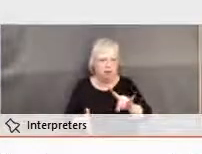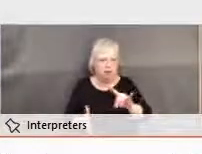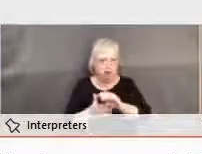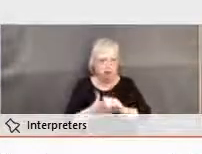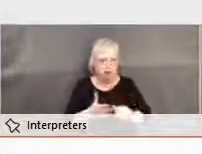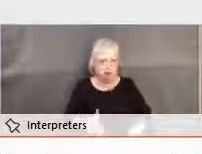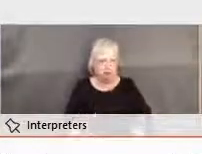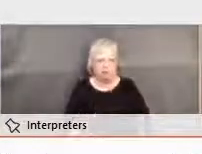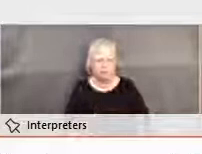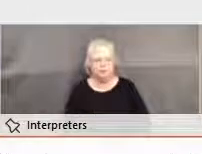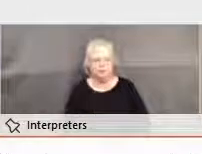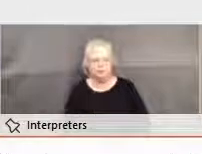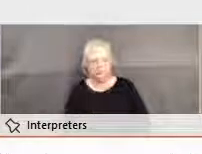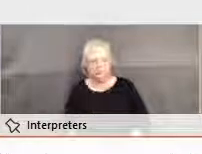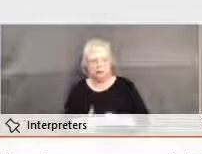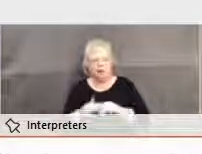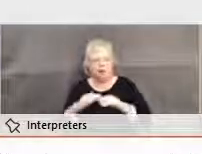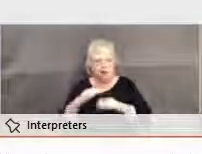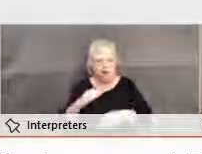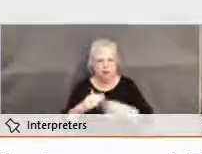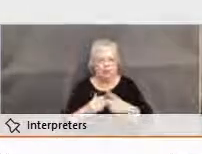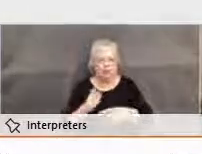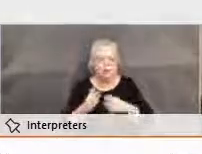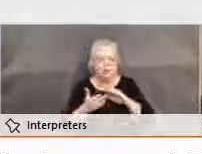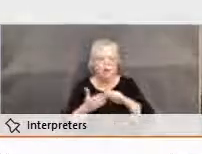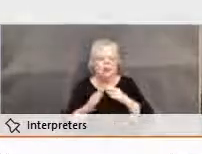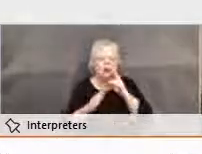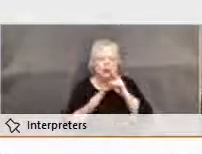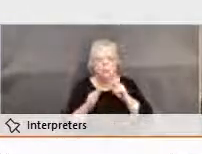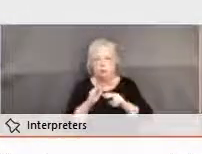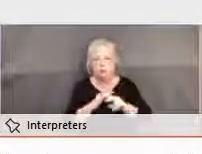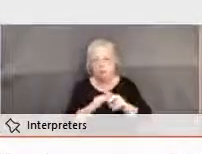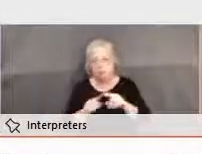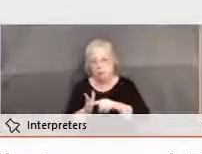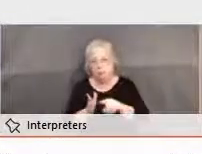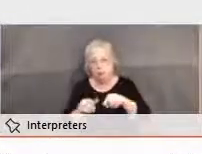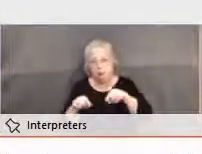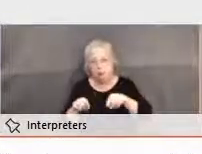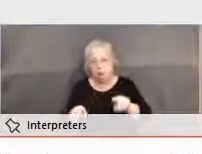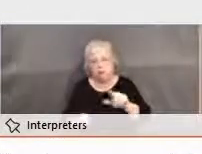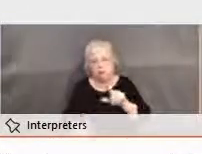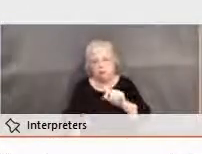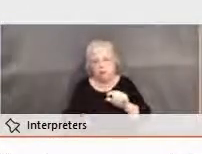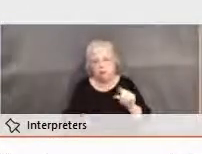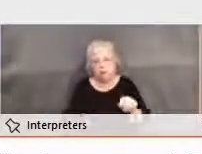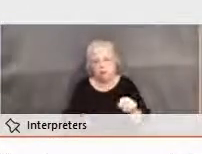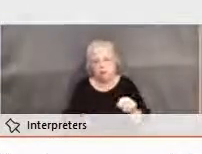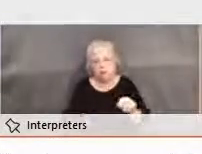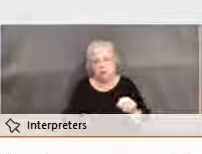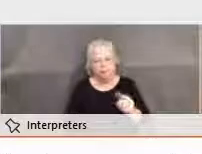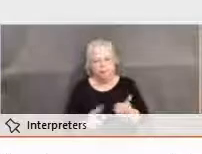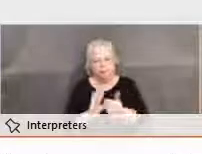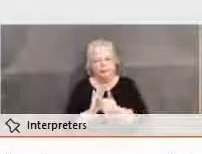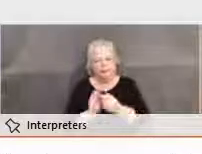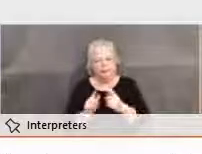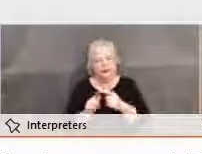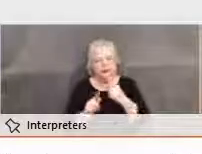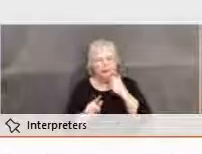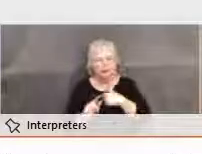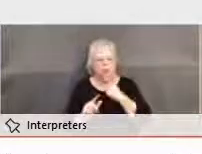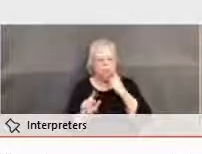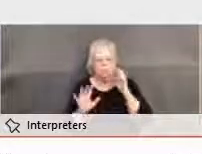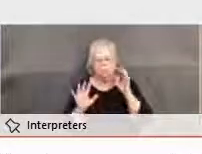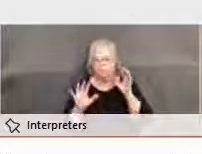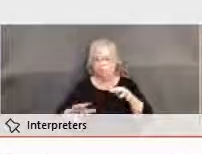That is actually less than what the city is projected to pay in 2020. Again, this caught us completely